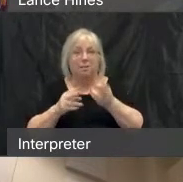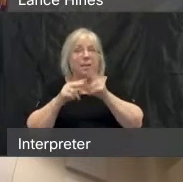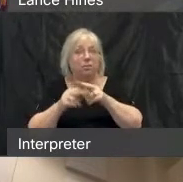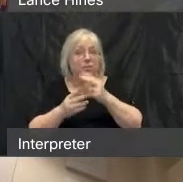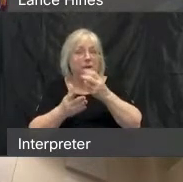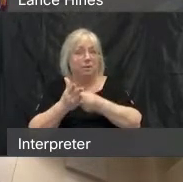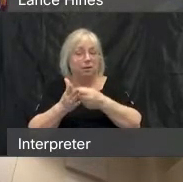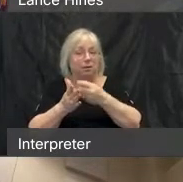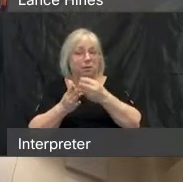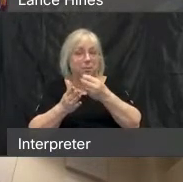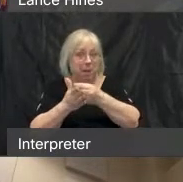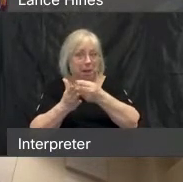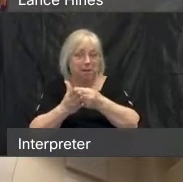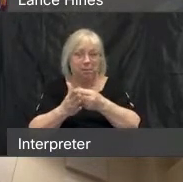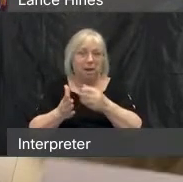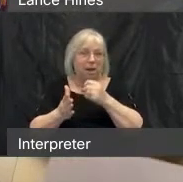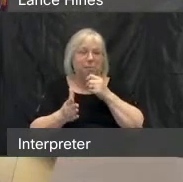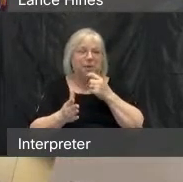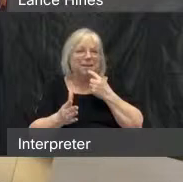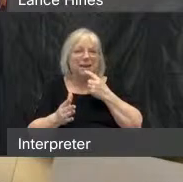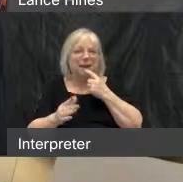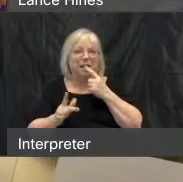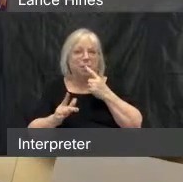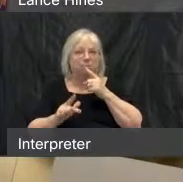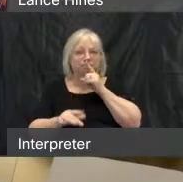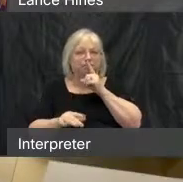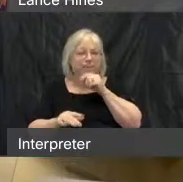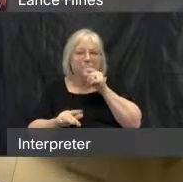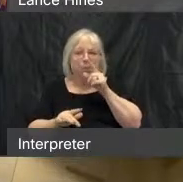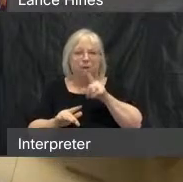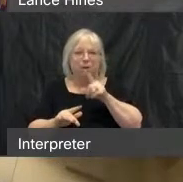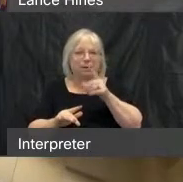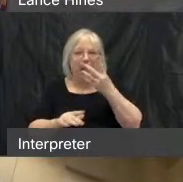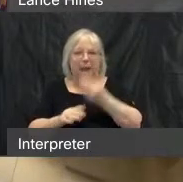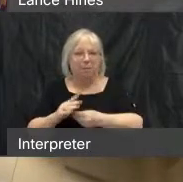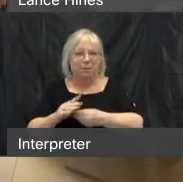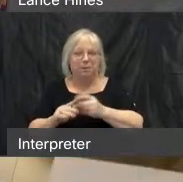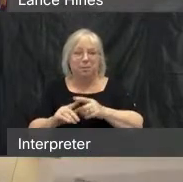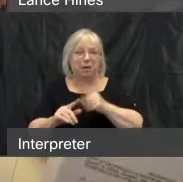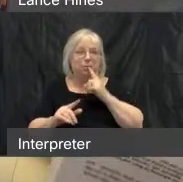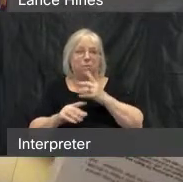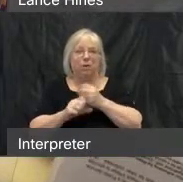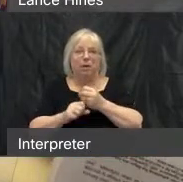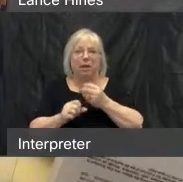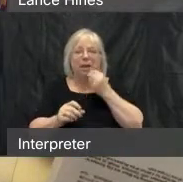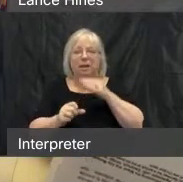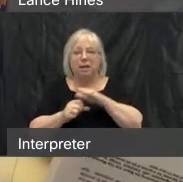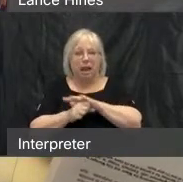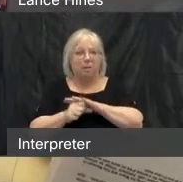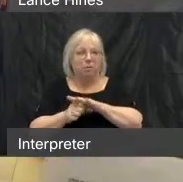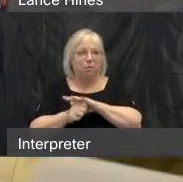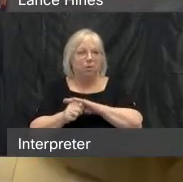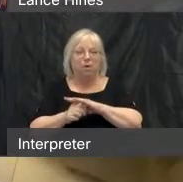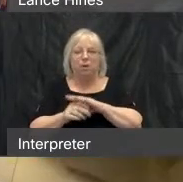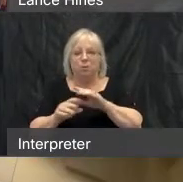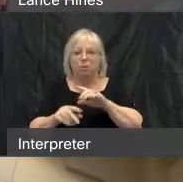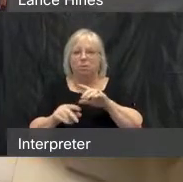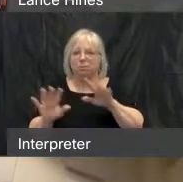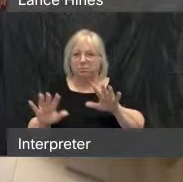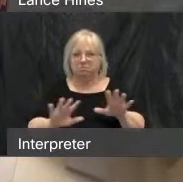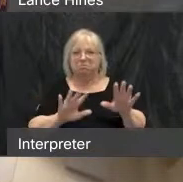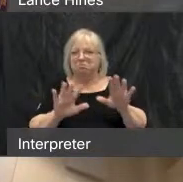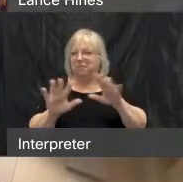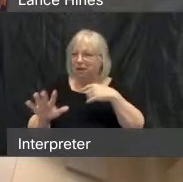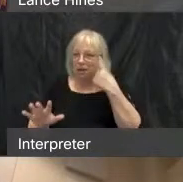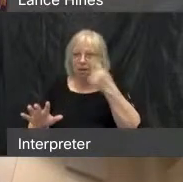up. So I'm not saying it wasn't in there. I'm just saying in order to get the neighborhood square where they look good and they